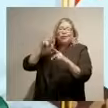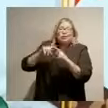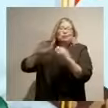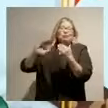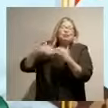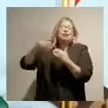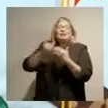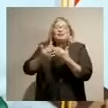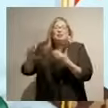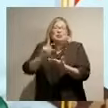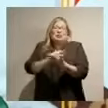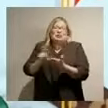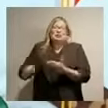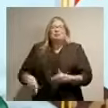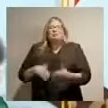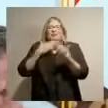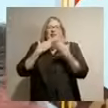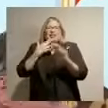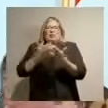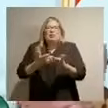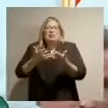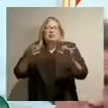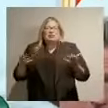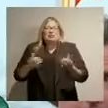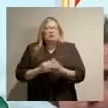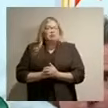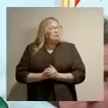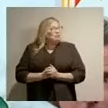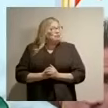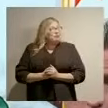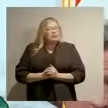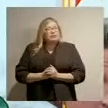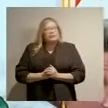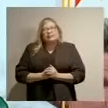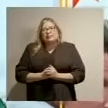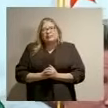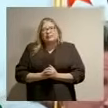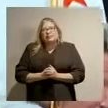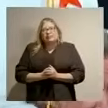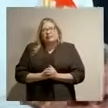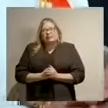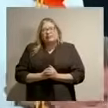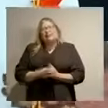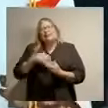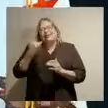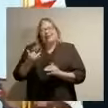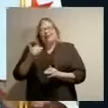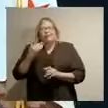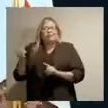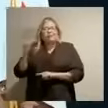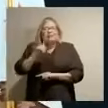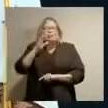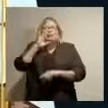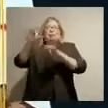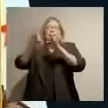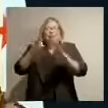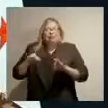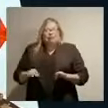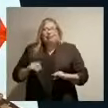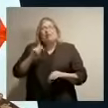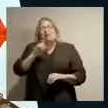number of weeks. Thank you all very much. And with that, the real budget presentation is about to happen.